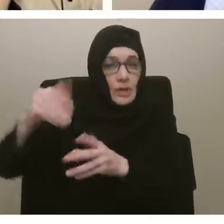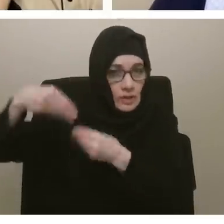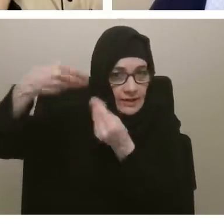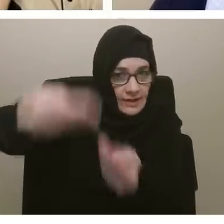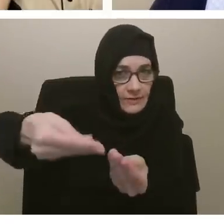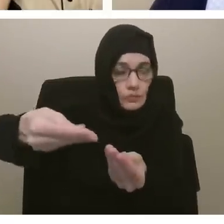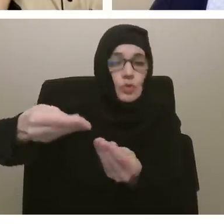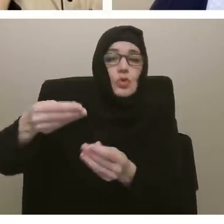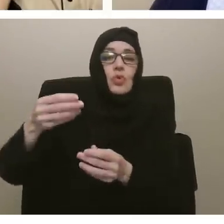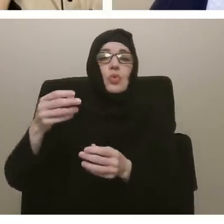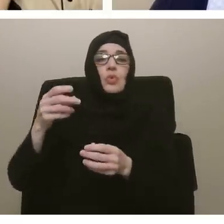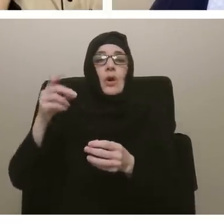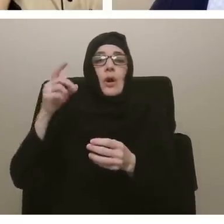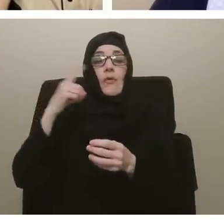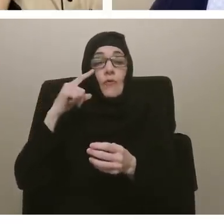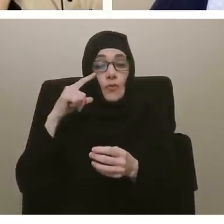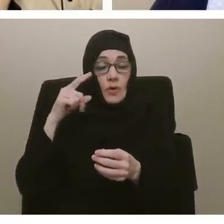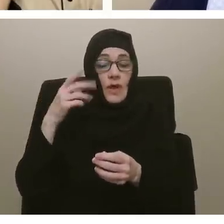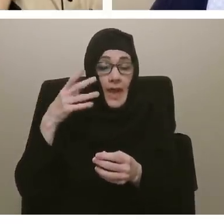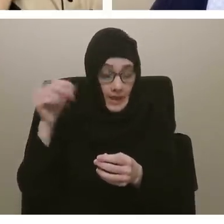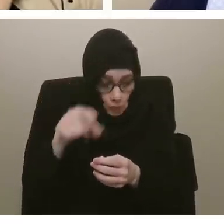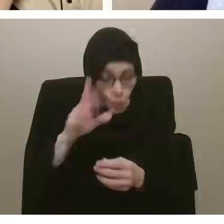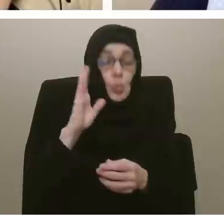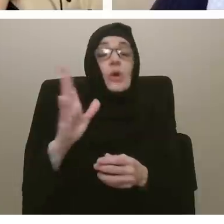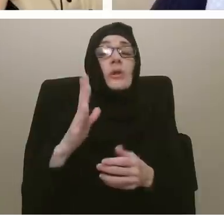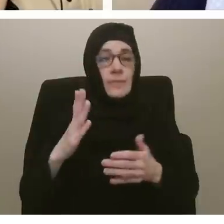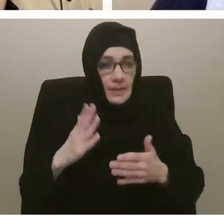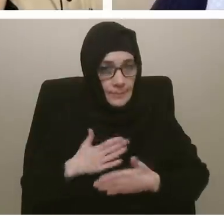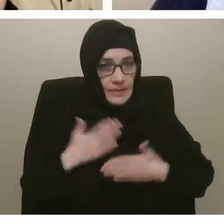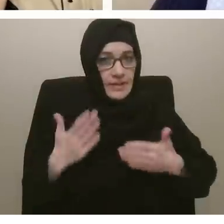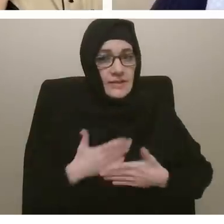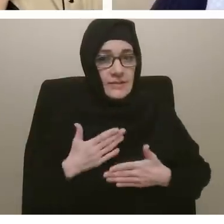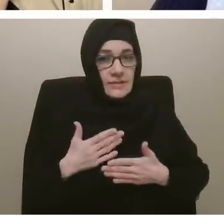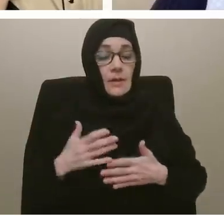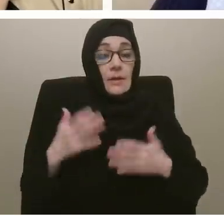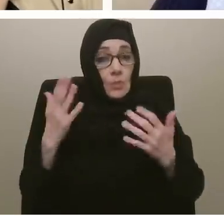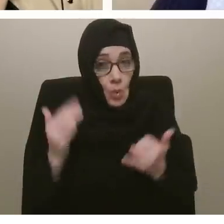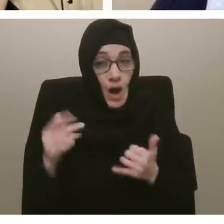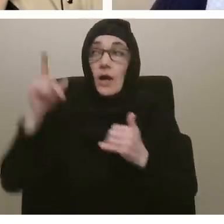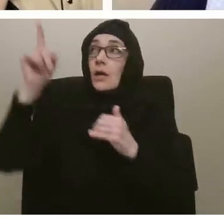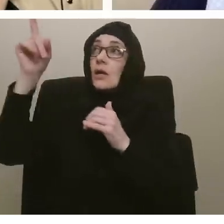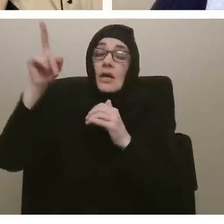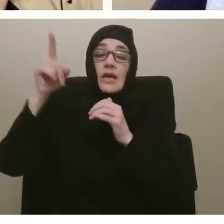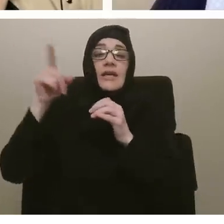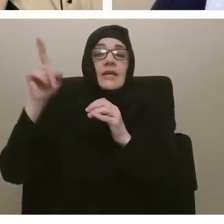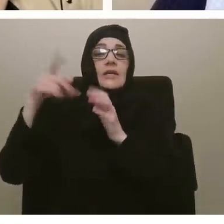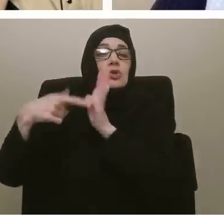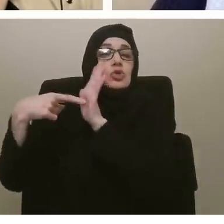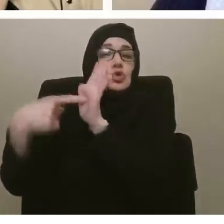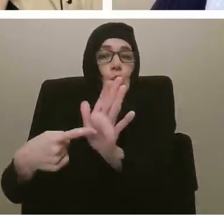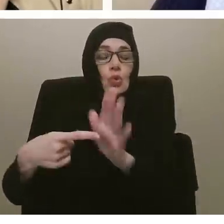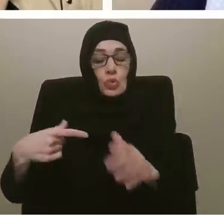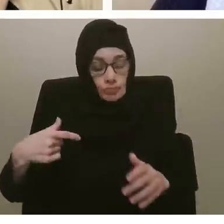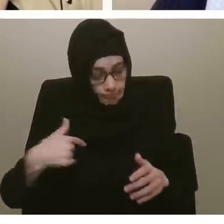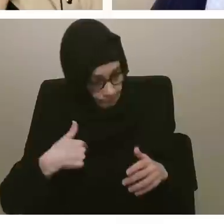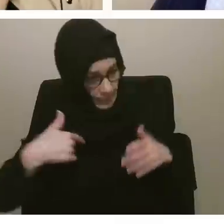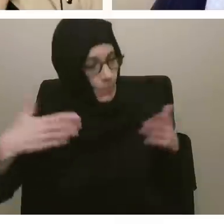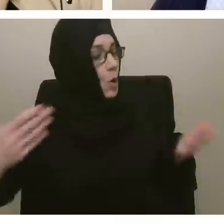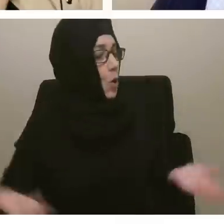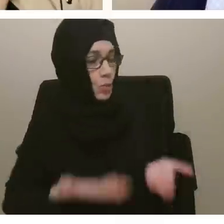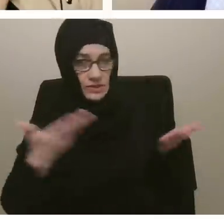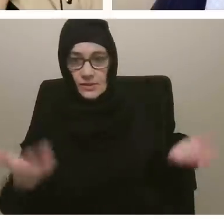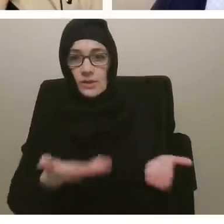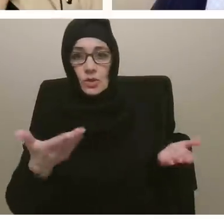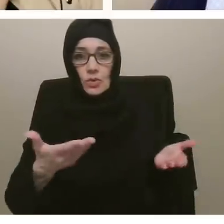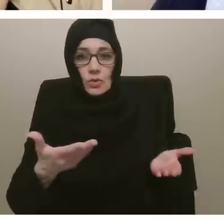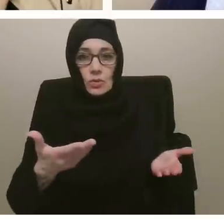be pleased, to show you that, look, I will always be here. Don't ever give up. Allah subhanahu wa ta'ala is